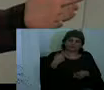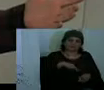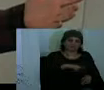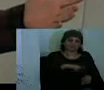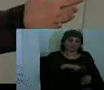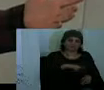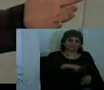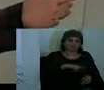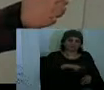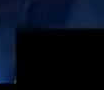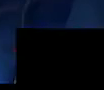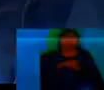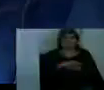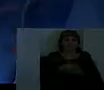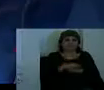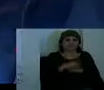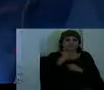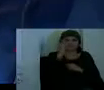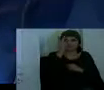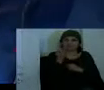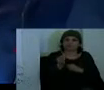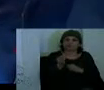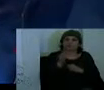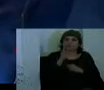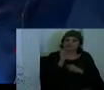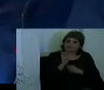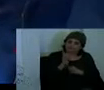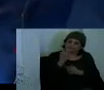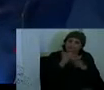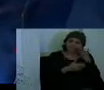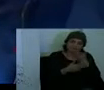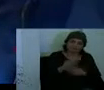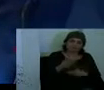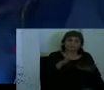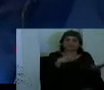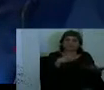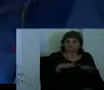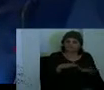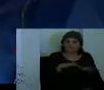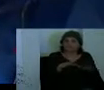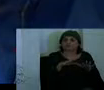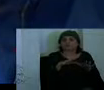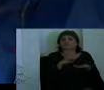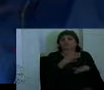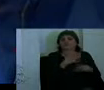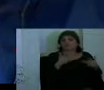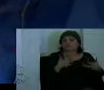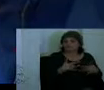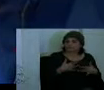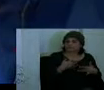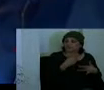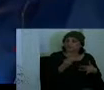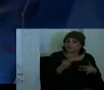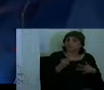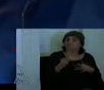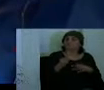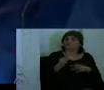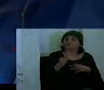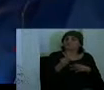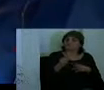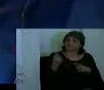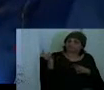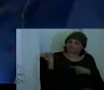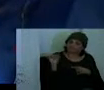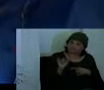go out and be the hands and the feet and the heart and, yes, God, even the voice of God, so that we